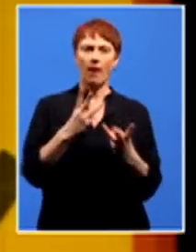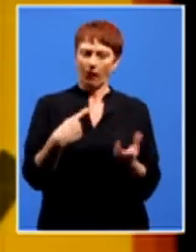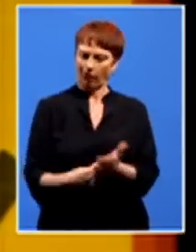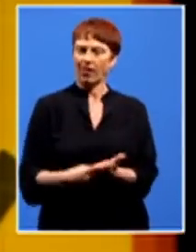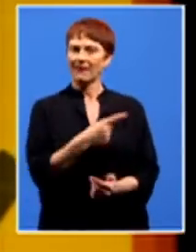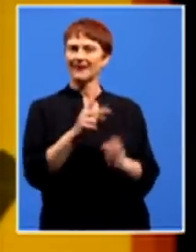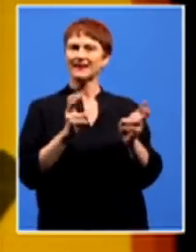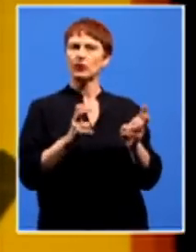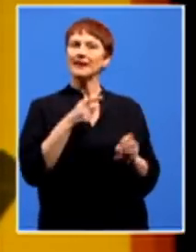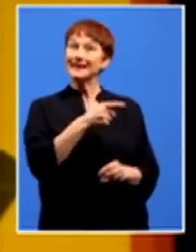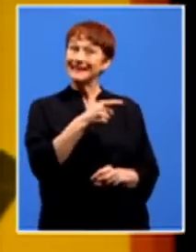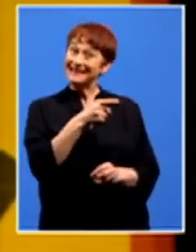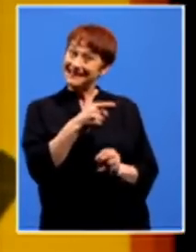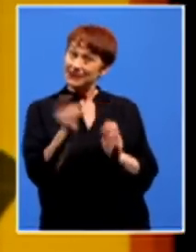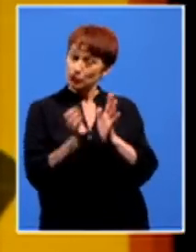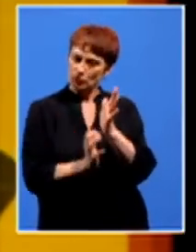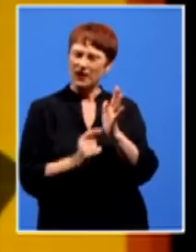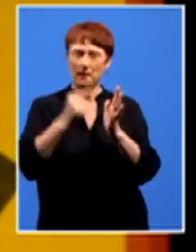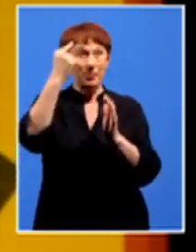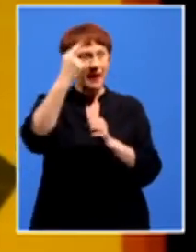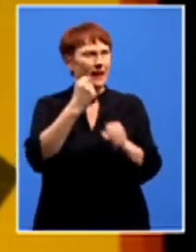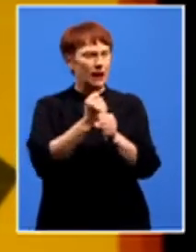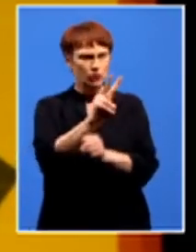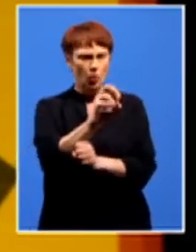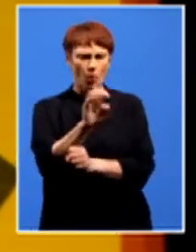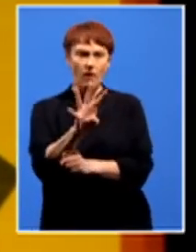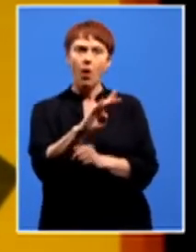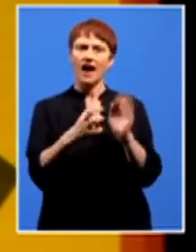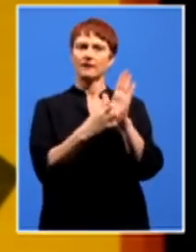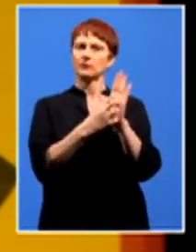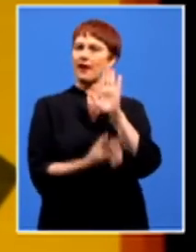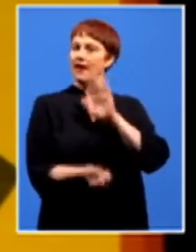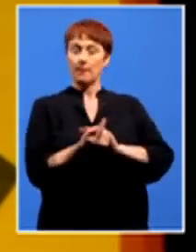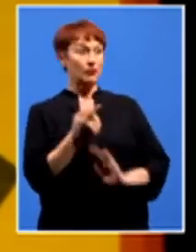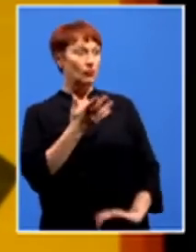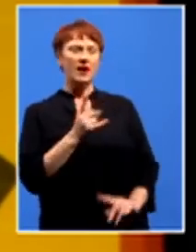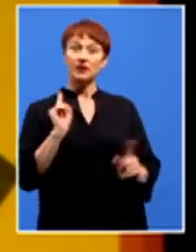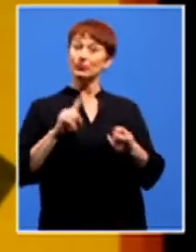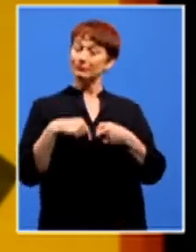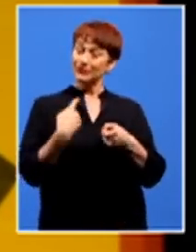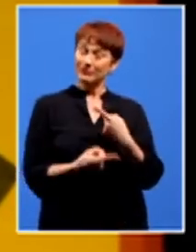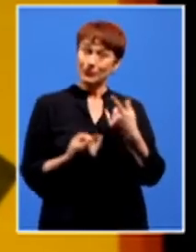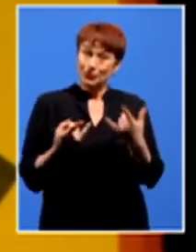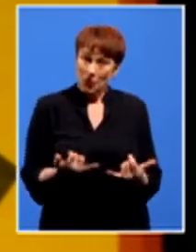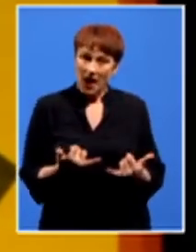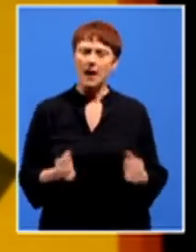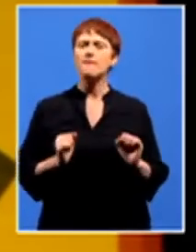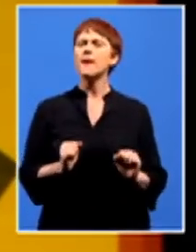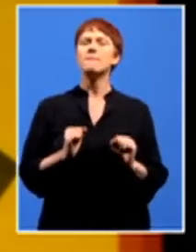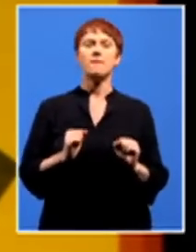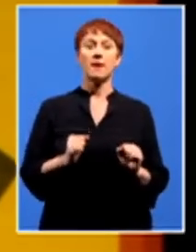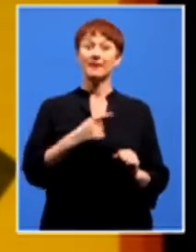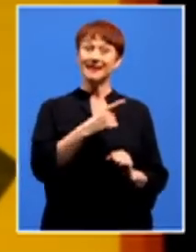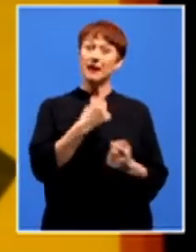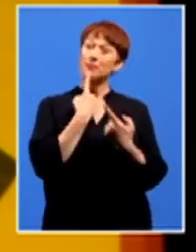It has staying power. I think it was made in 2004 and is still relevant today. In fact, that message in that ad is so